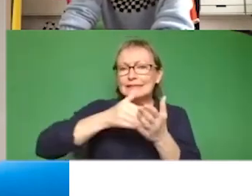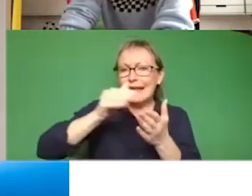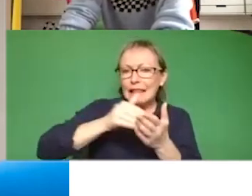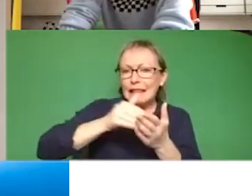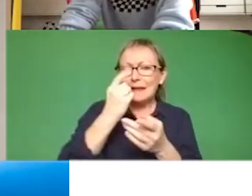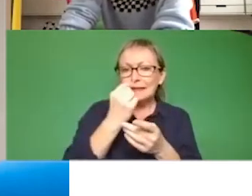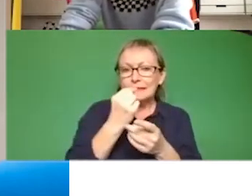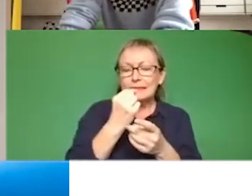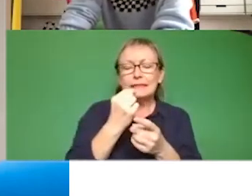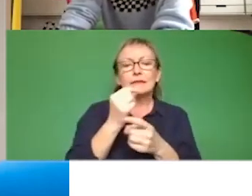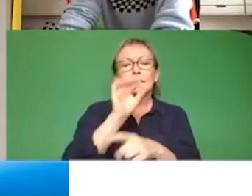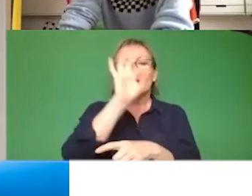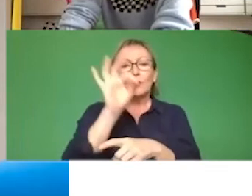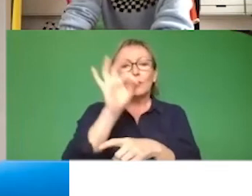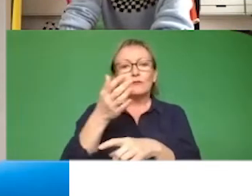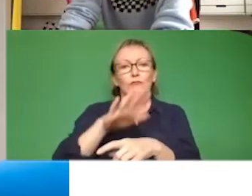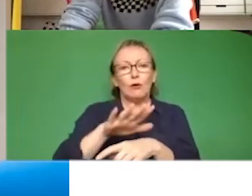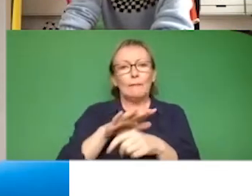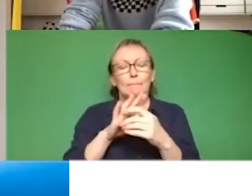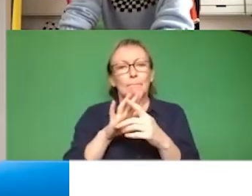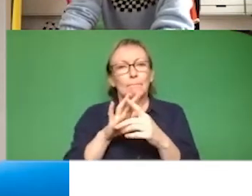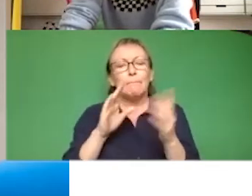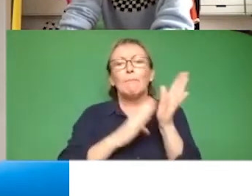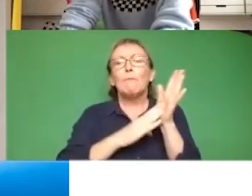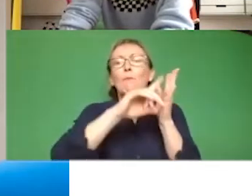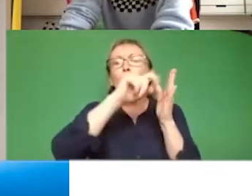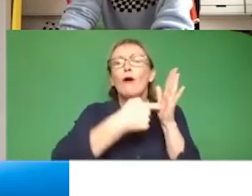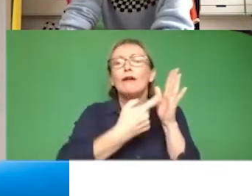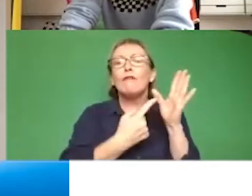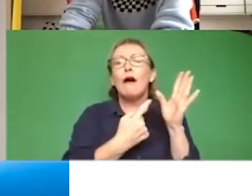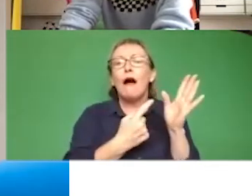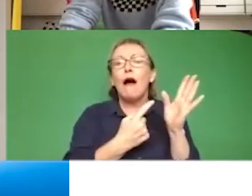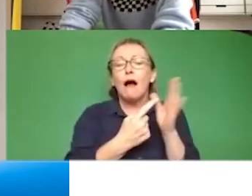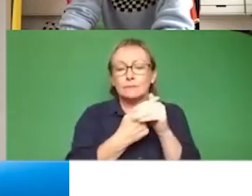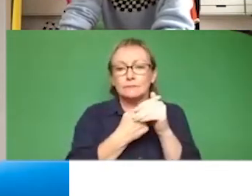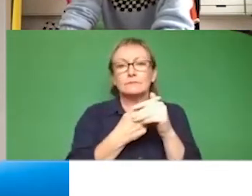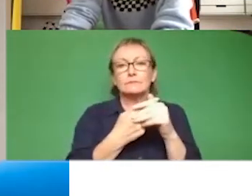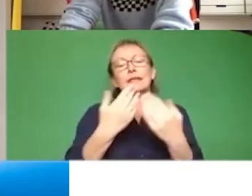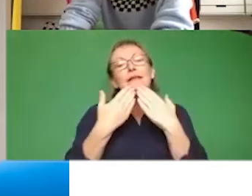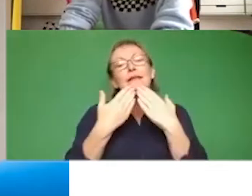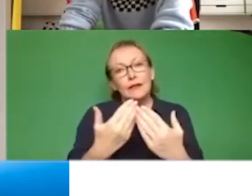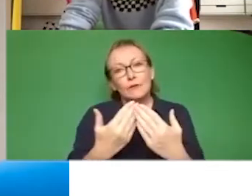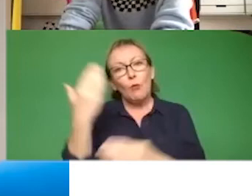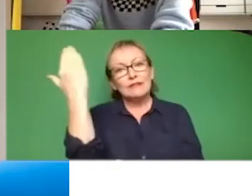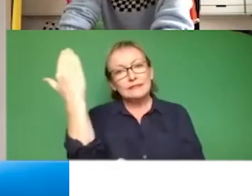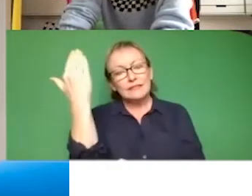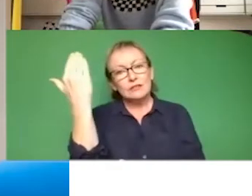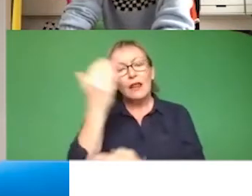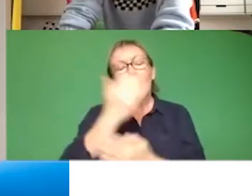from, who's it from? Moira, who has said, thanks for such an interesting presentation. I love what you're all